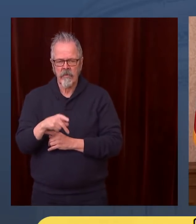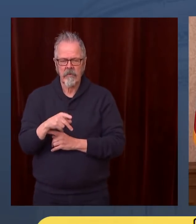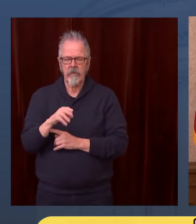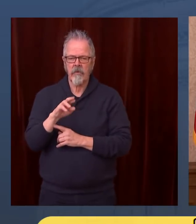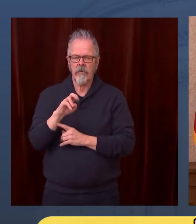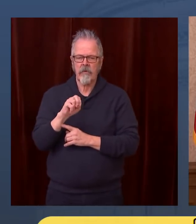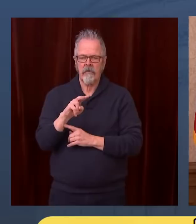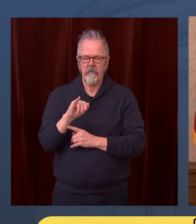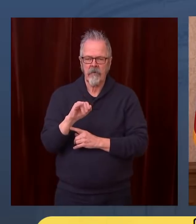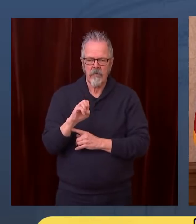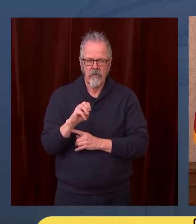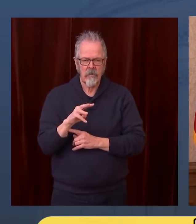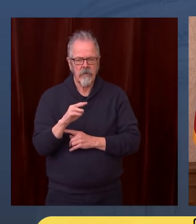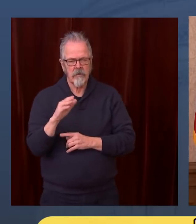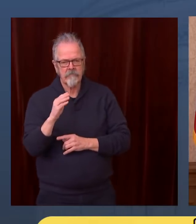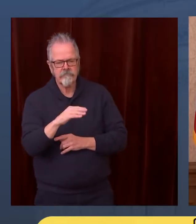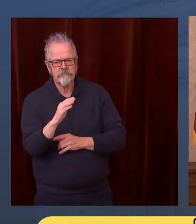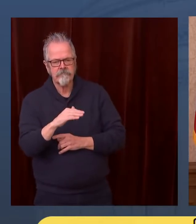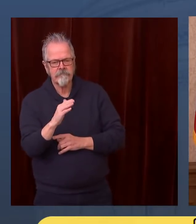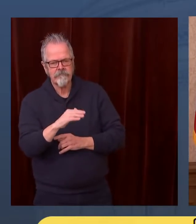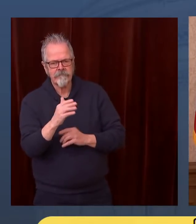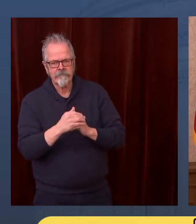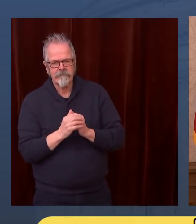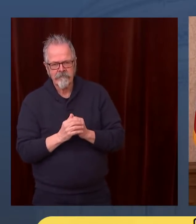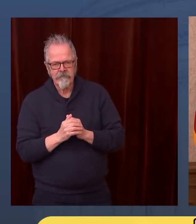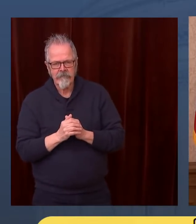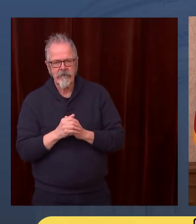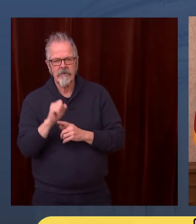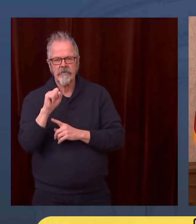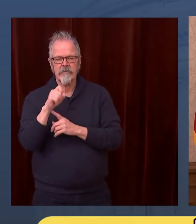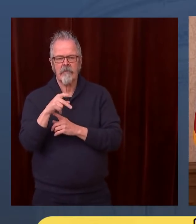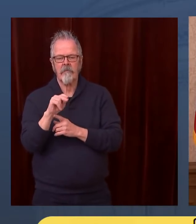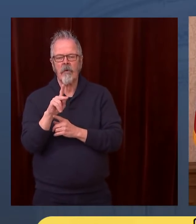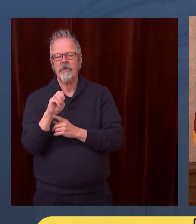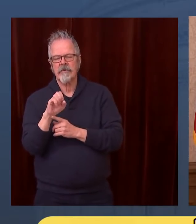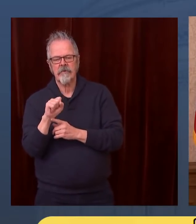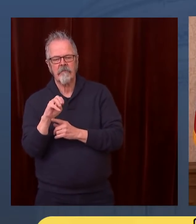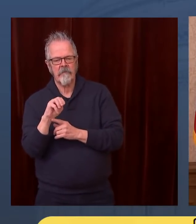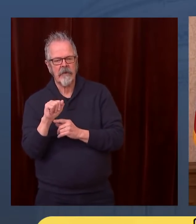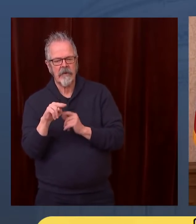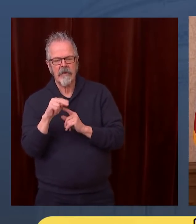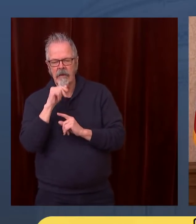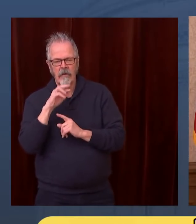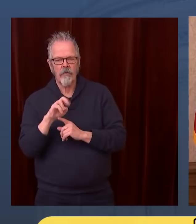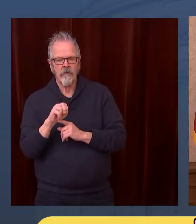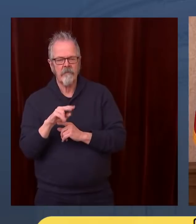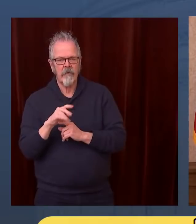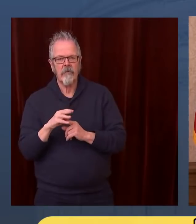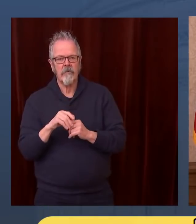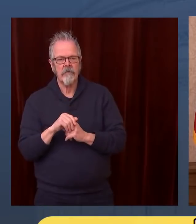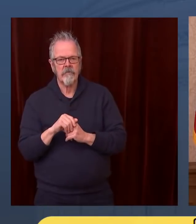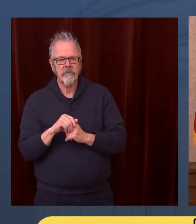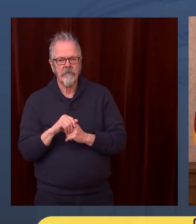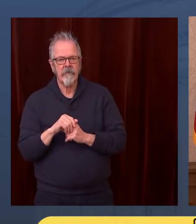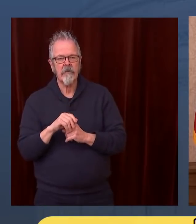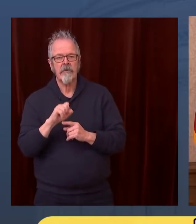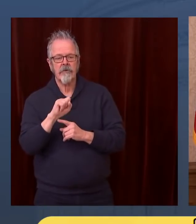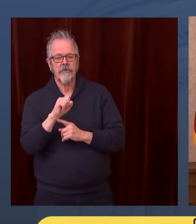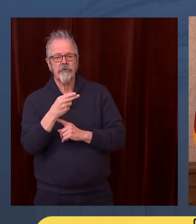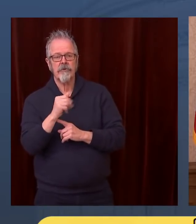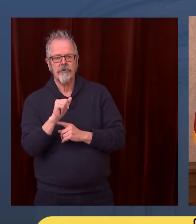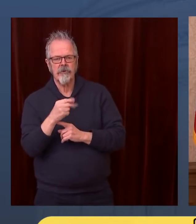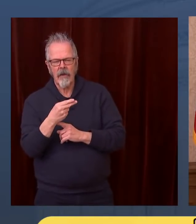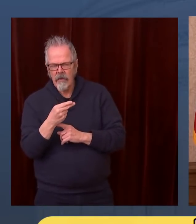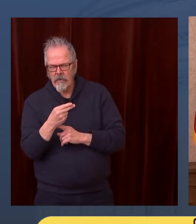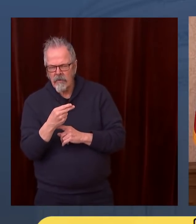I have two questions. The first, probably for Dr. Shaw. With lower vaccine rates and still higher case rates, how vulnerable